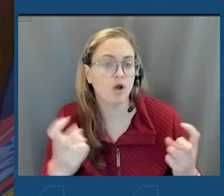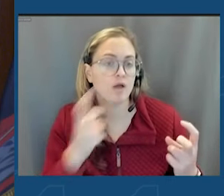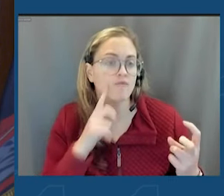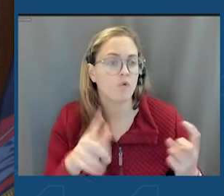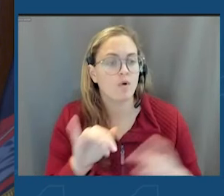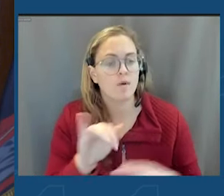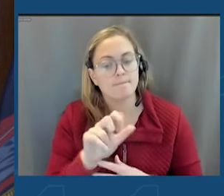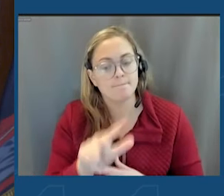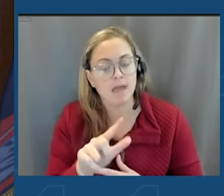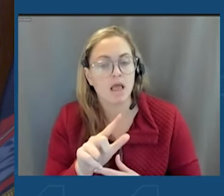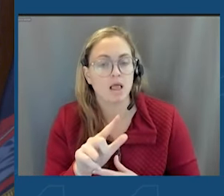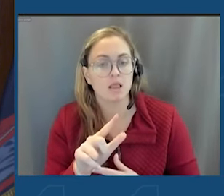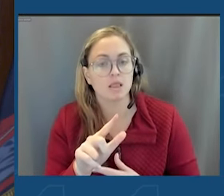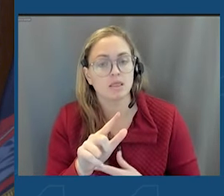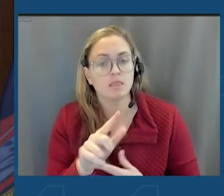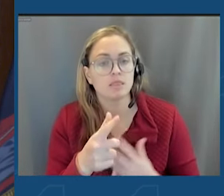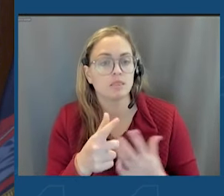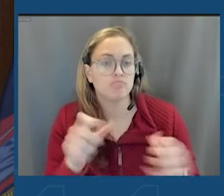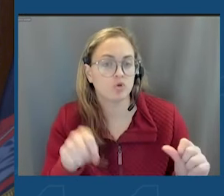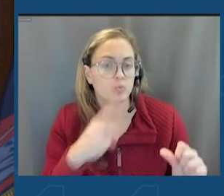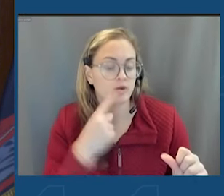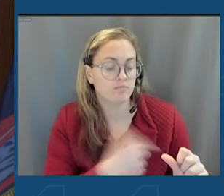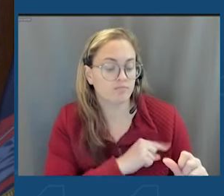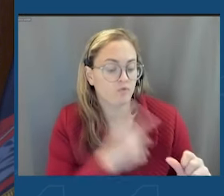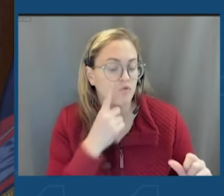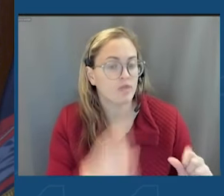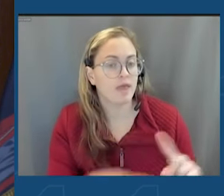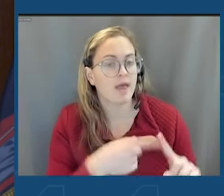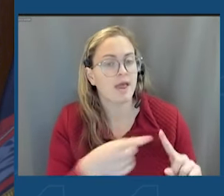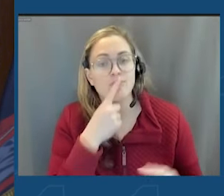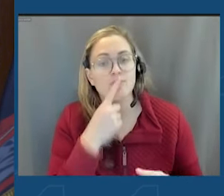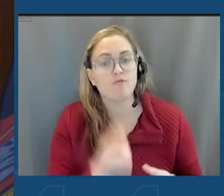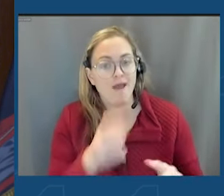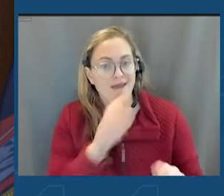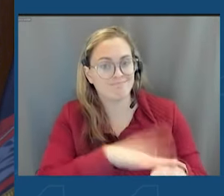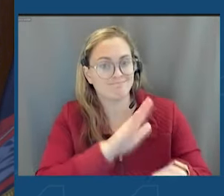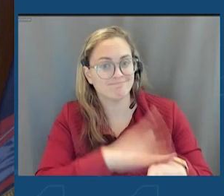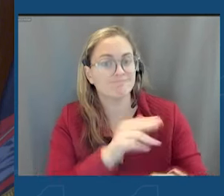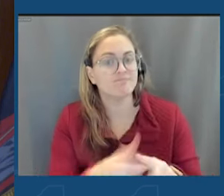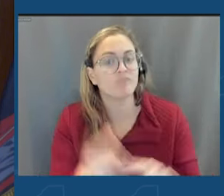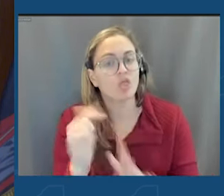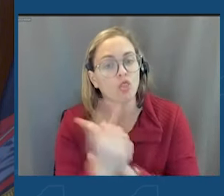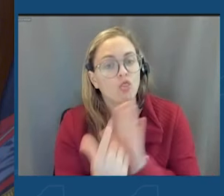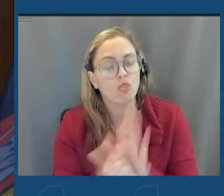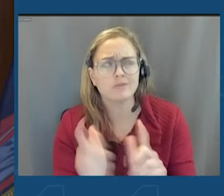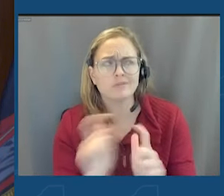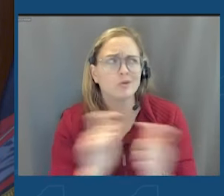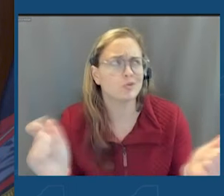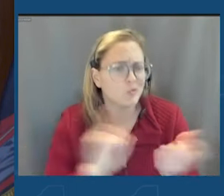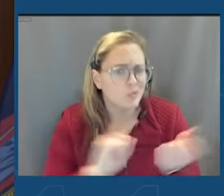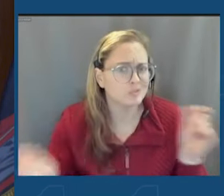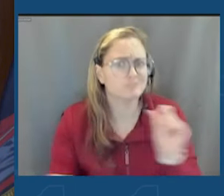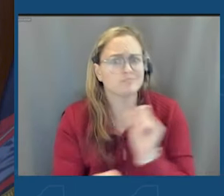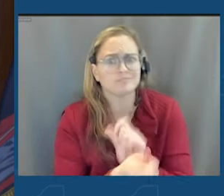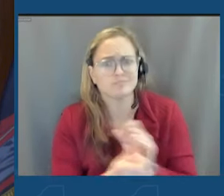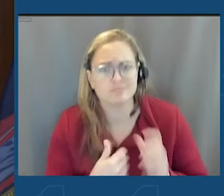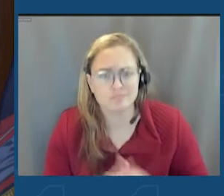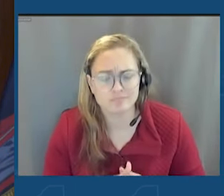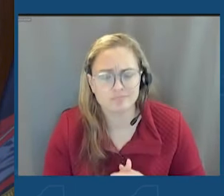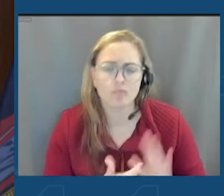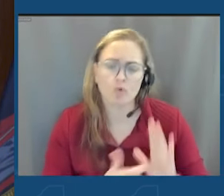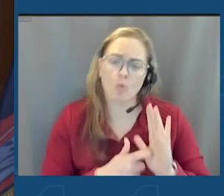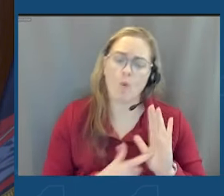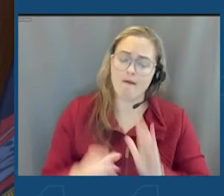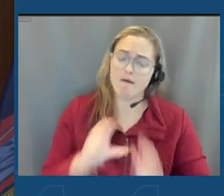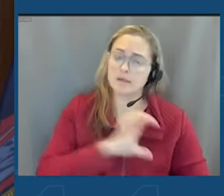our budget last year. We also strengthened the red flag laws. This has made a huge difference, requiring the police